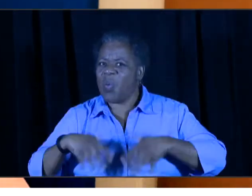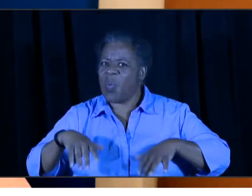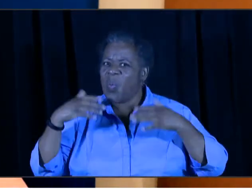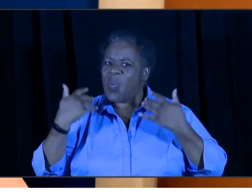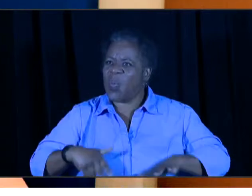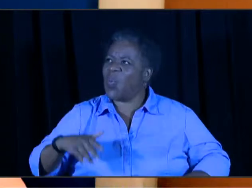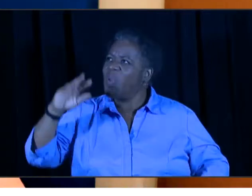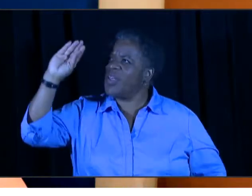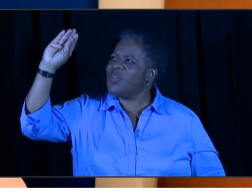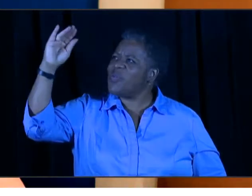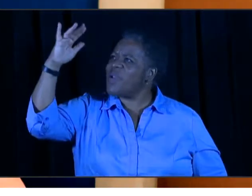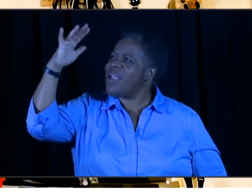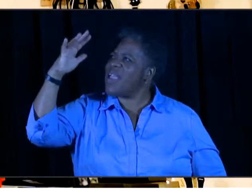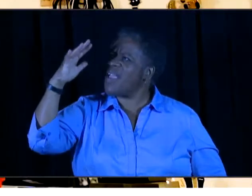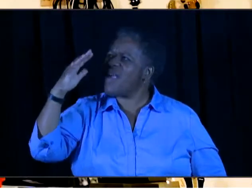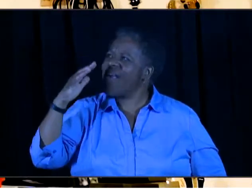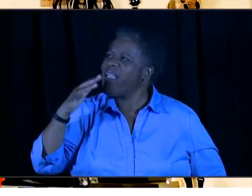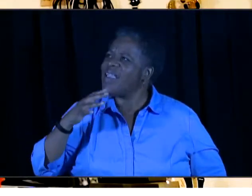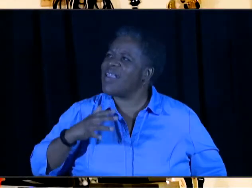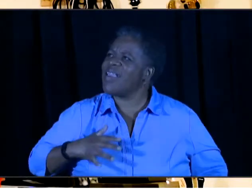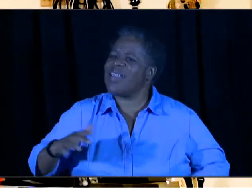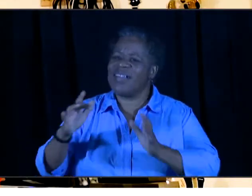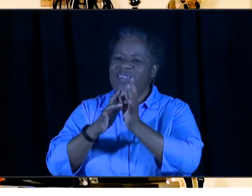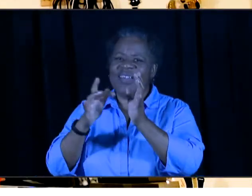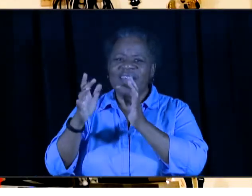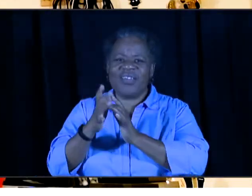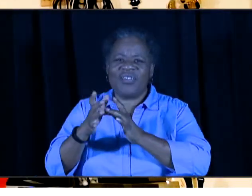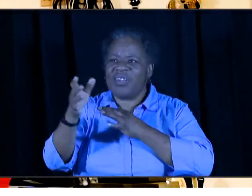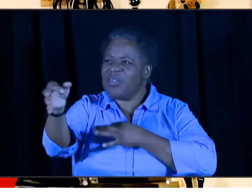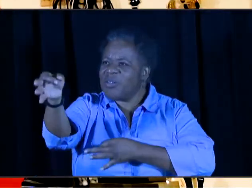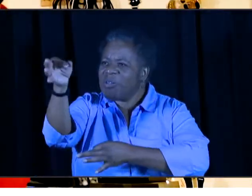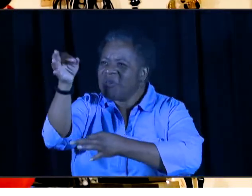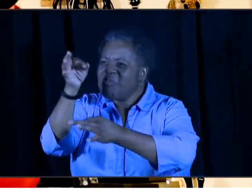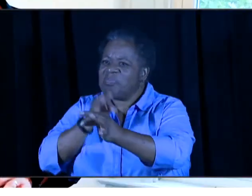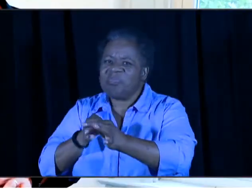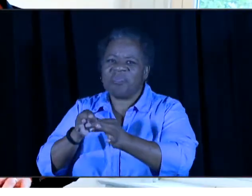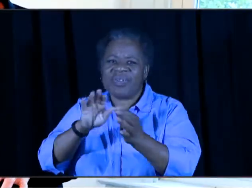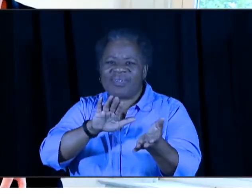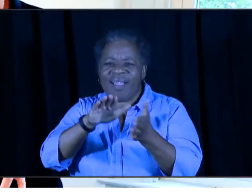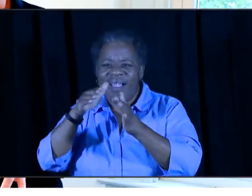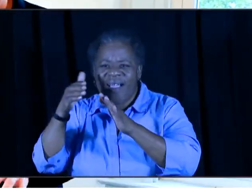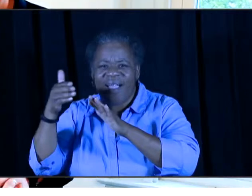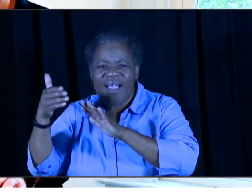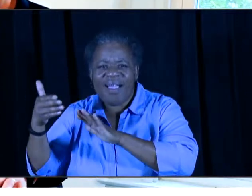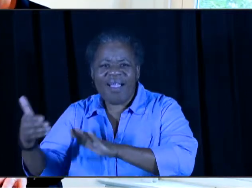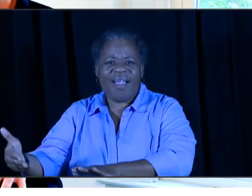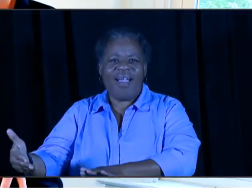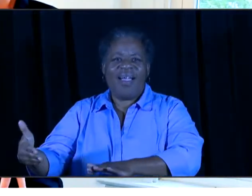Scandal of grace, you died in my place, so my soul